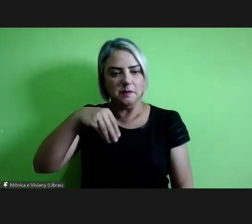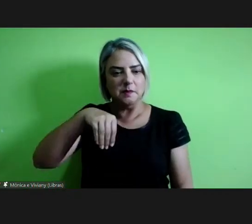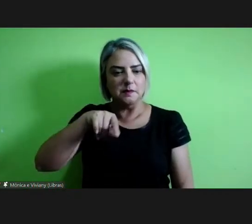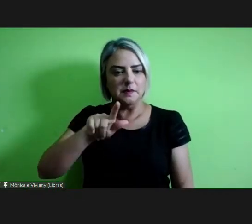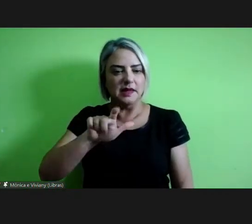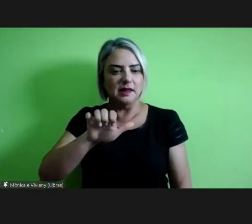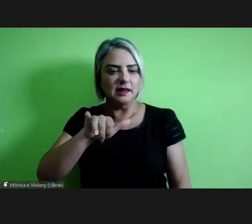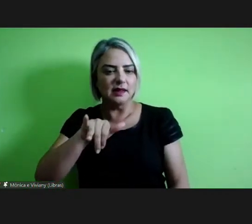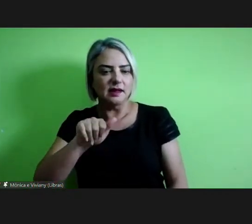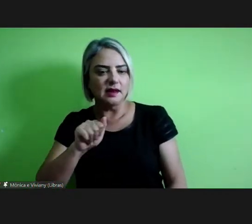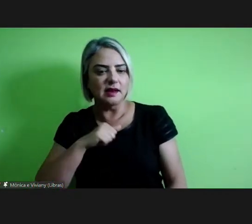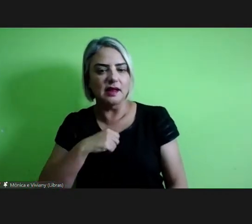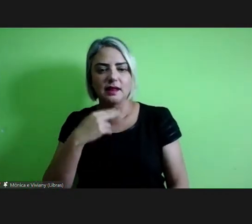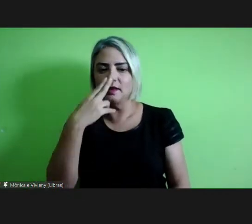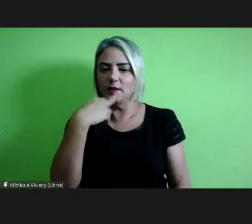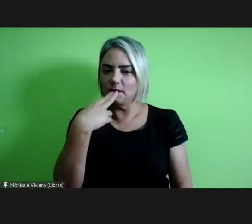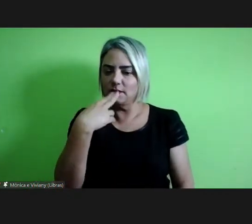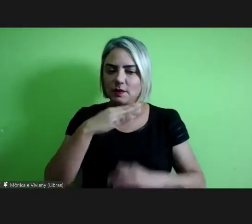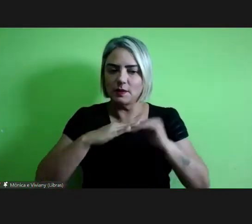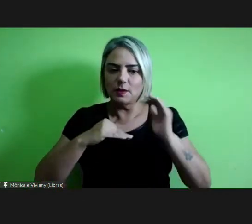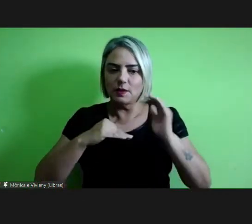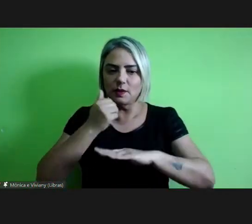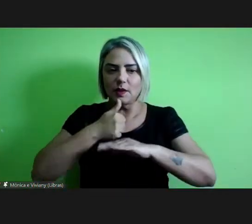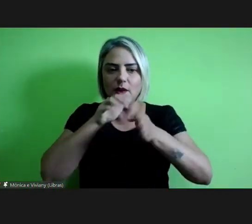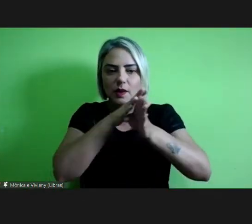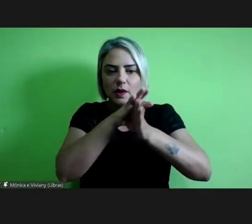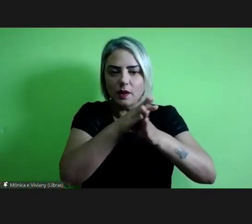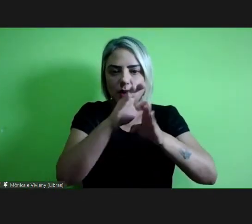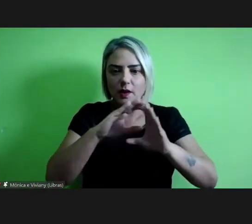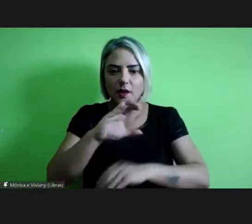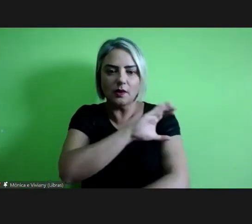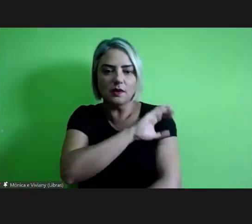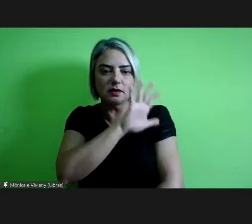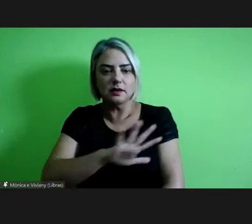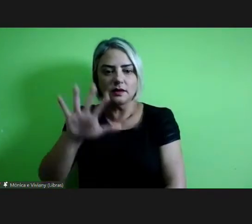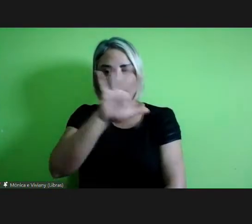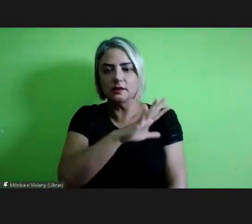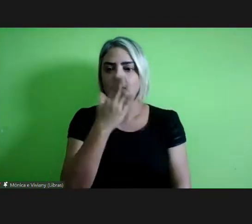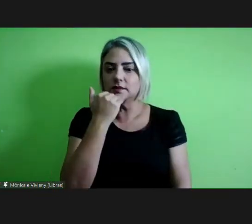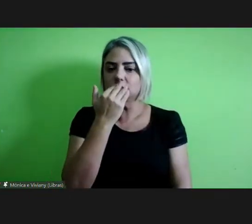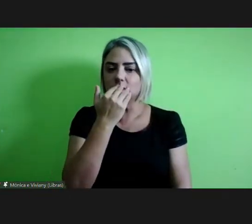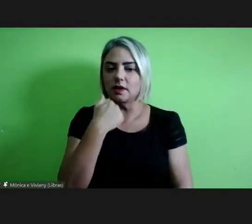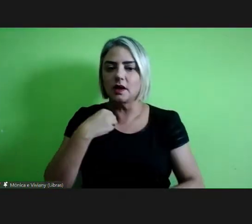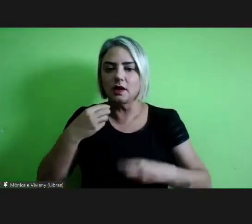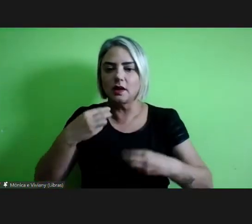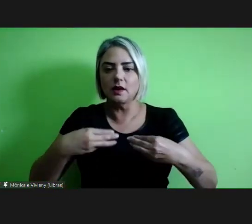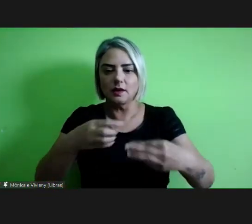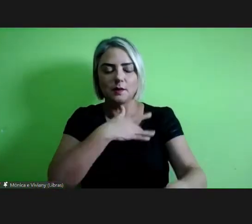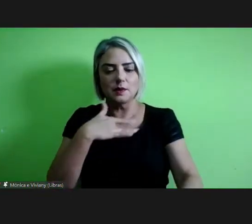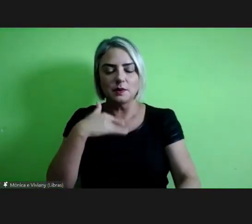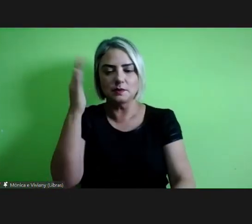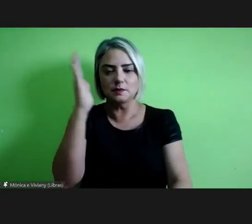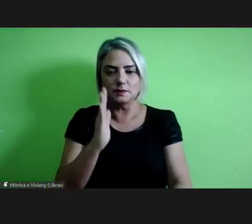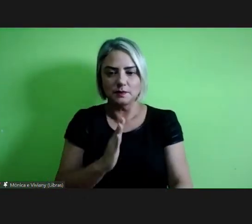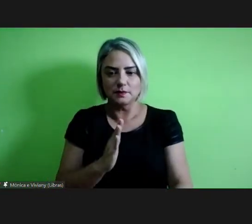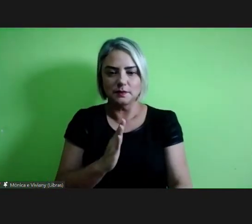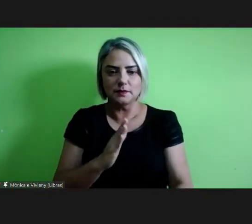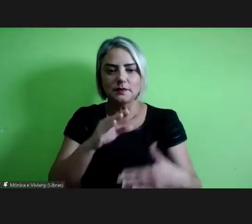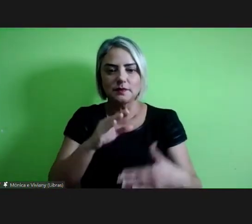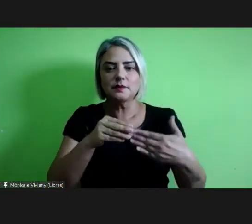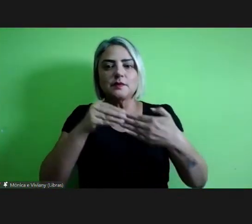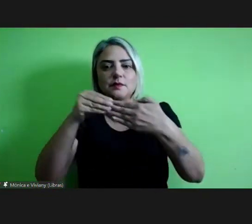Good afternoon, everyone. I'm Sirene, nutritionist and the coordinator of the Ministry